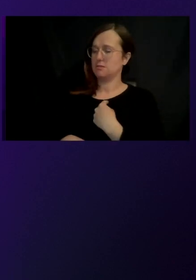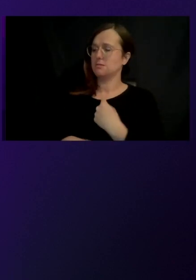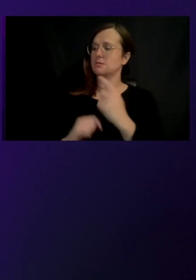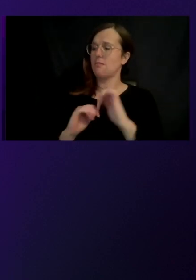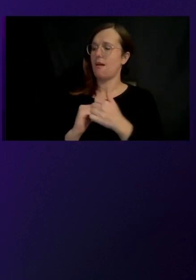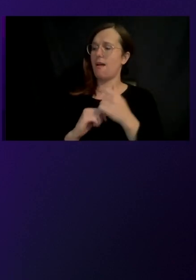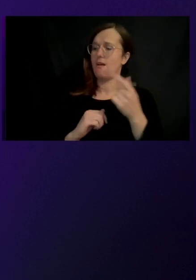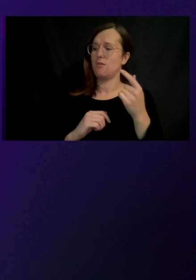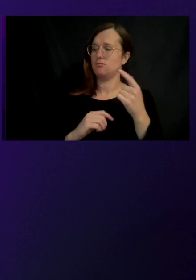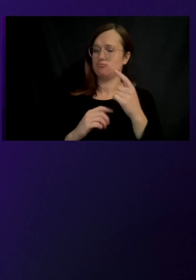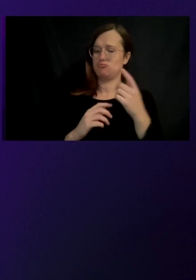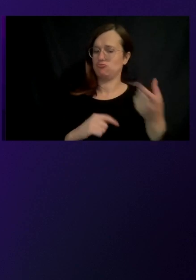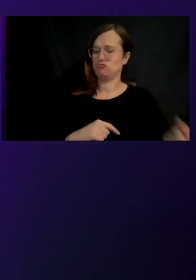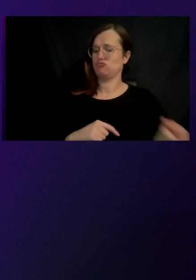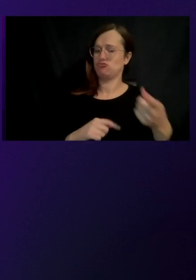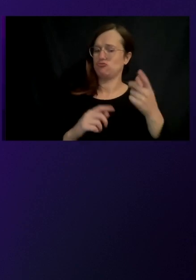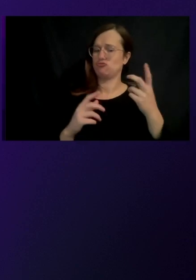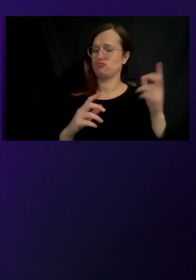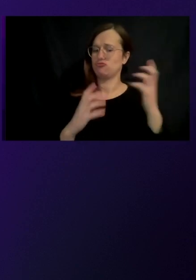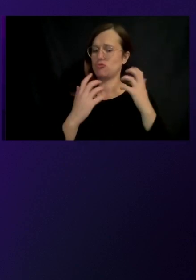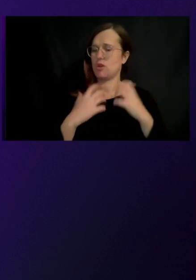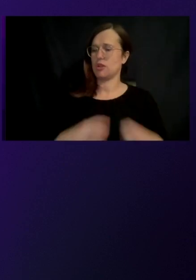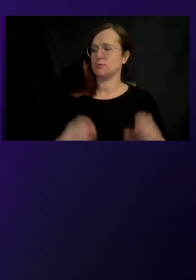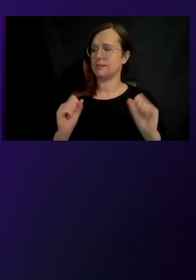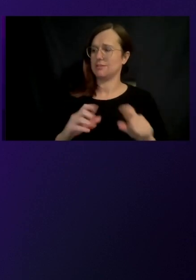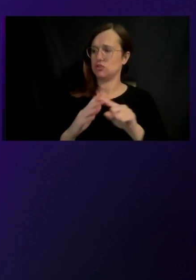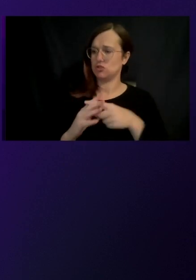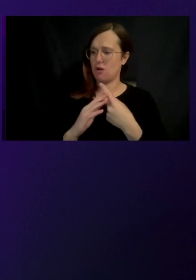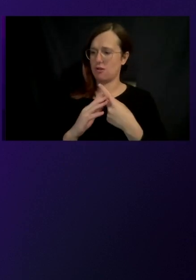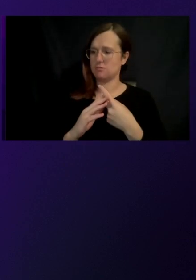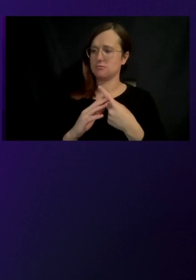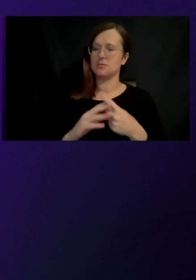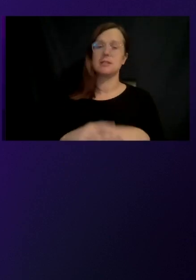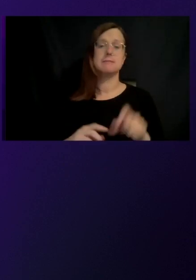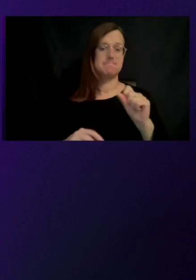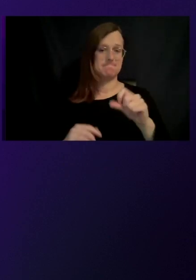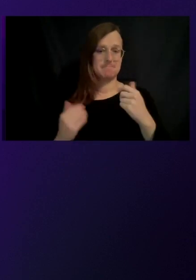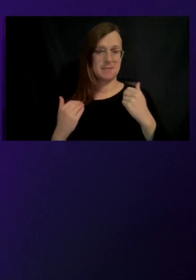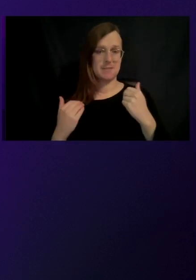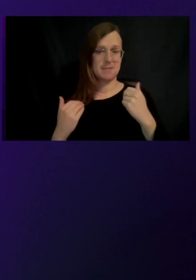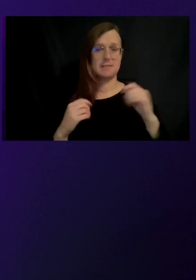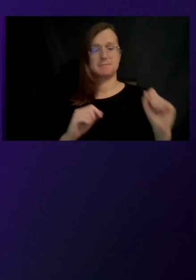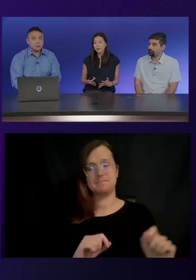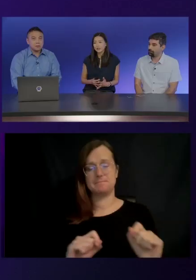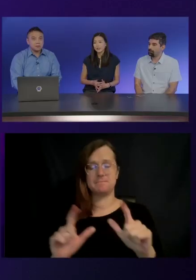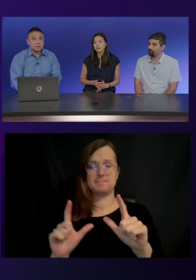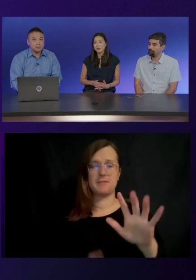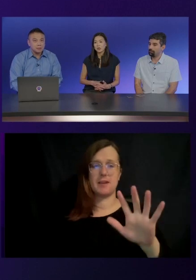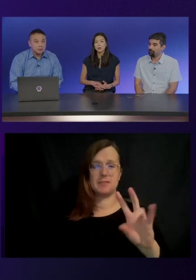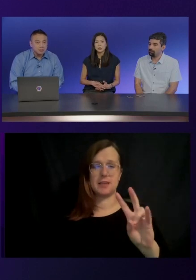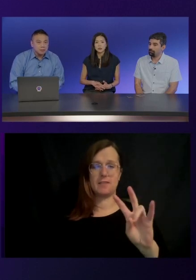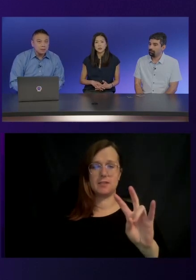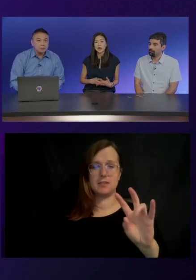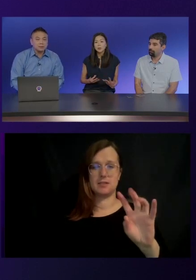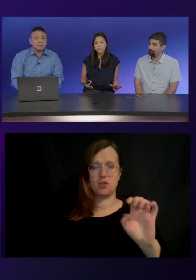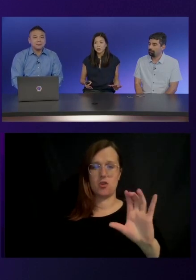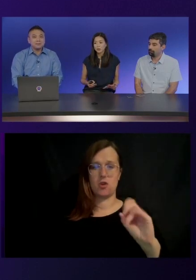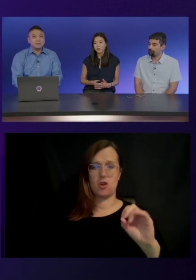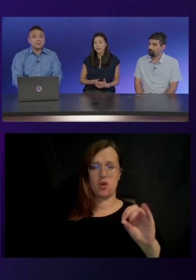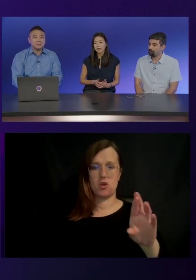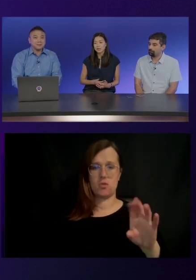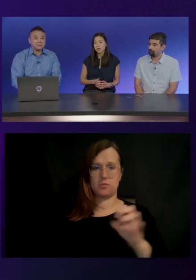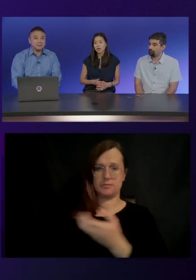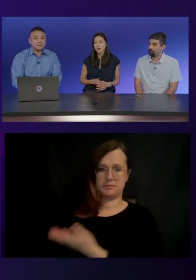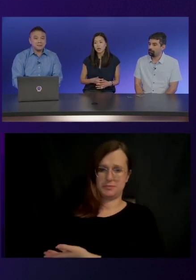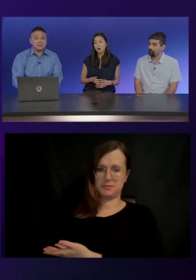today? Yeah, so I just pulled up a slide with some QR codes. So we have a number of resources available to help